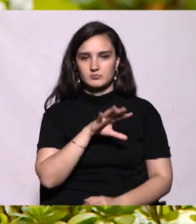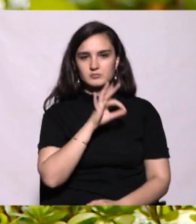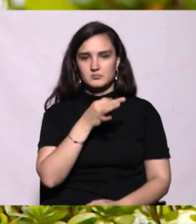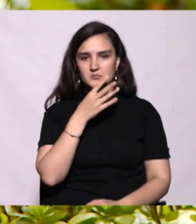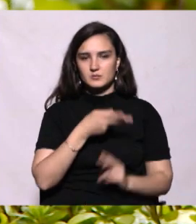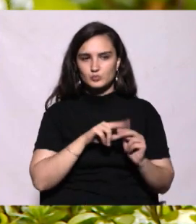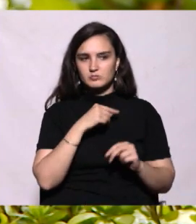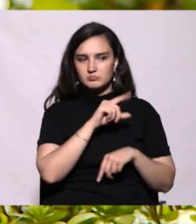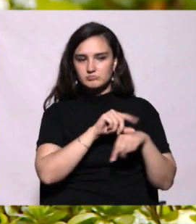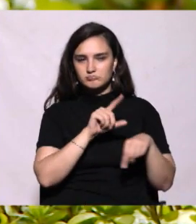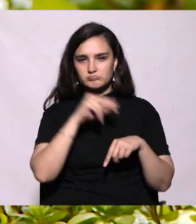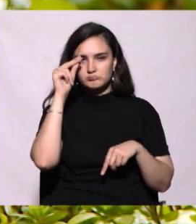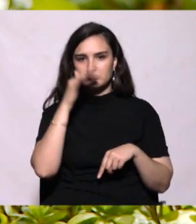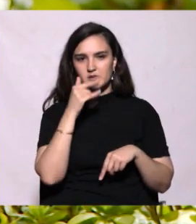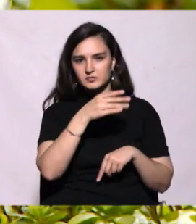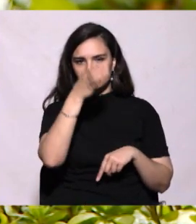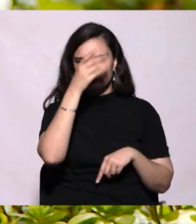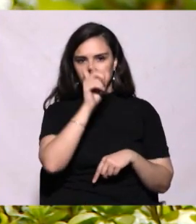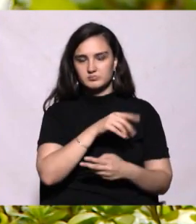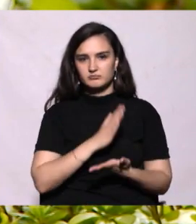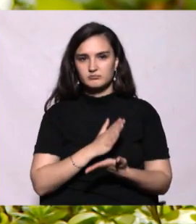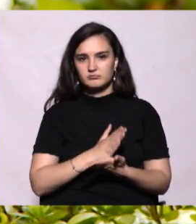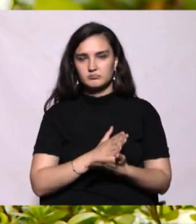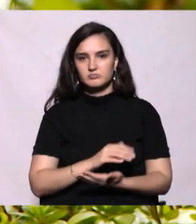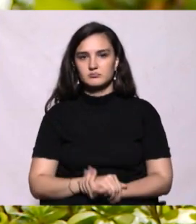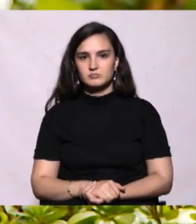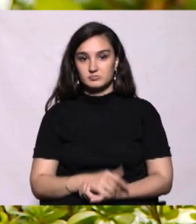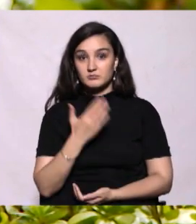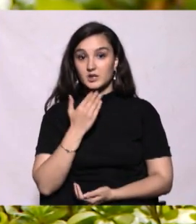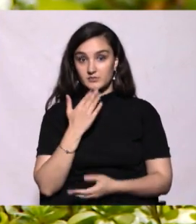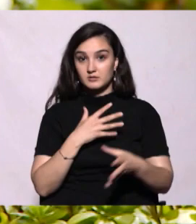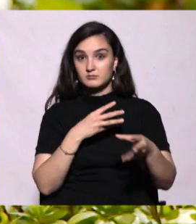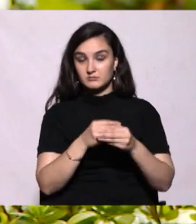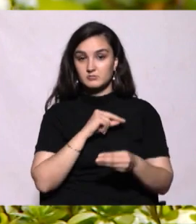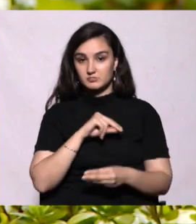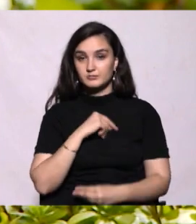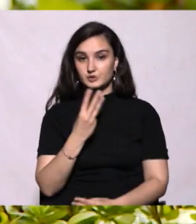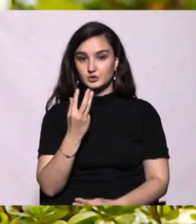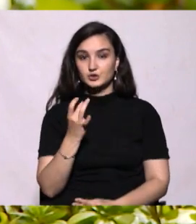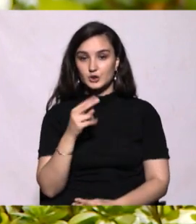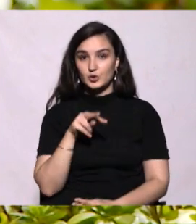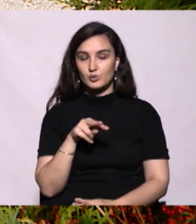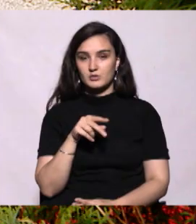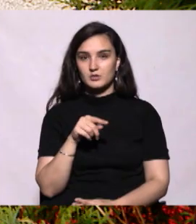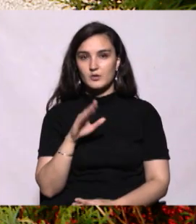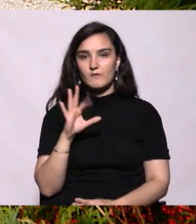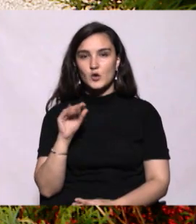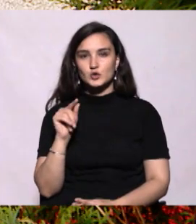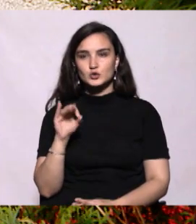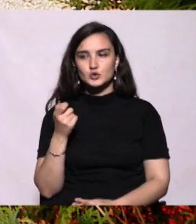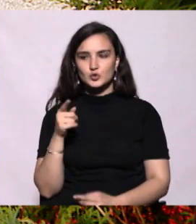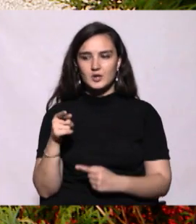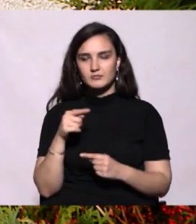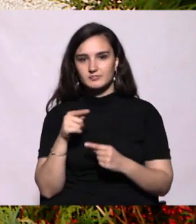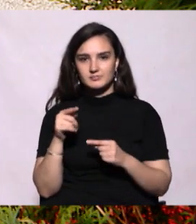I would learn much more from him. It'd be easier to work with Sherlock, I think. Yeah, with so- Watson, you'd probably have to